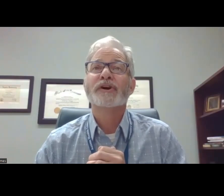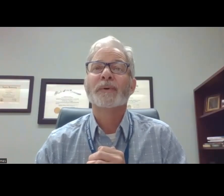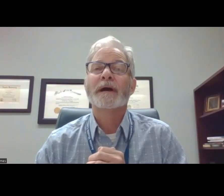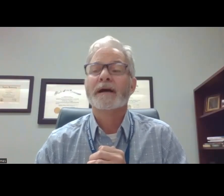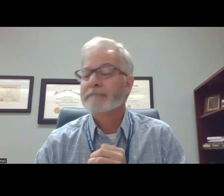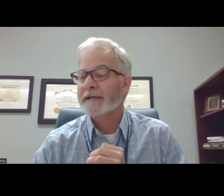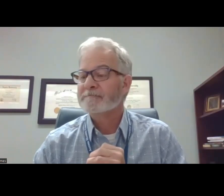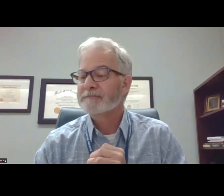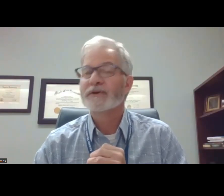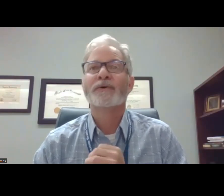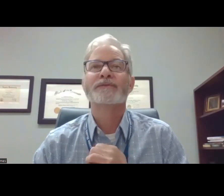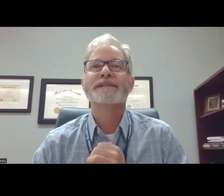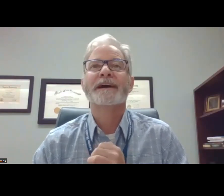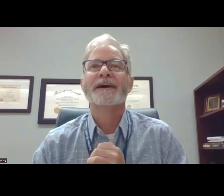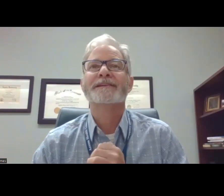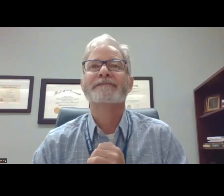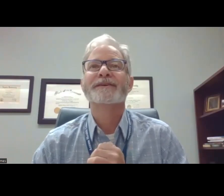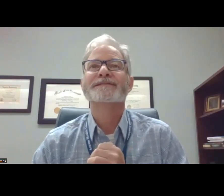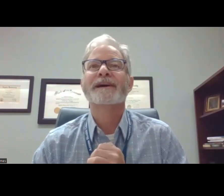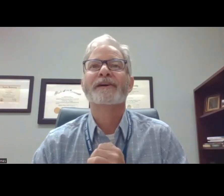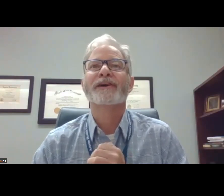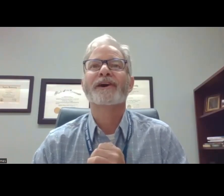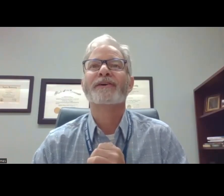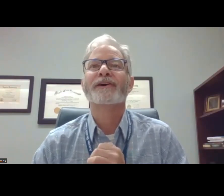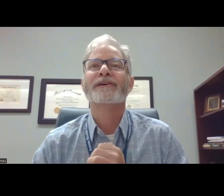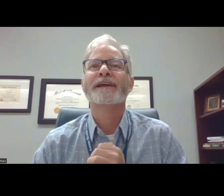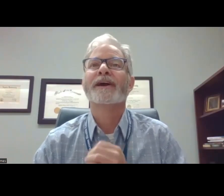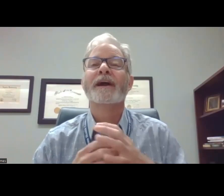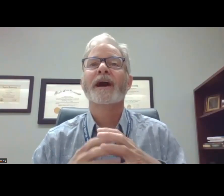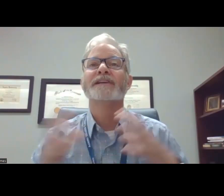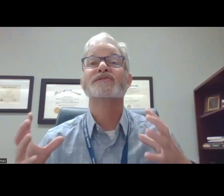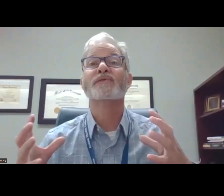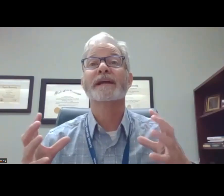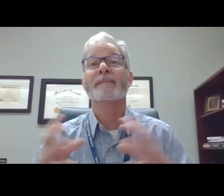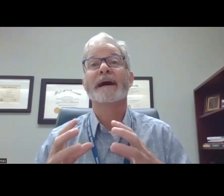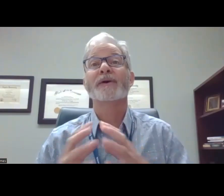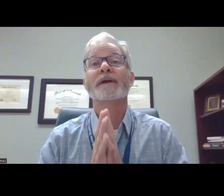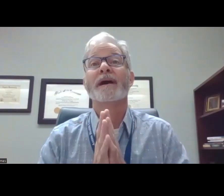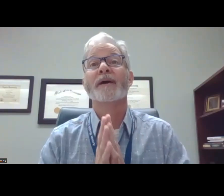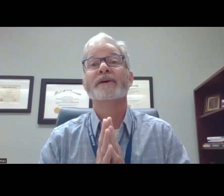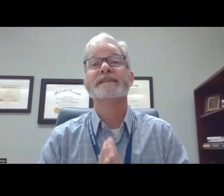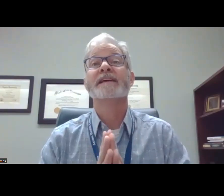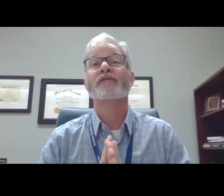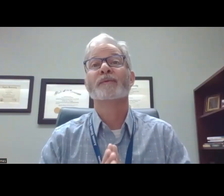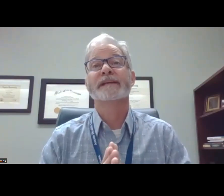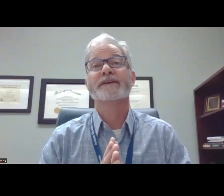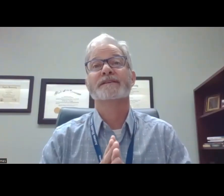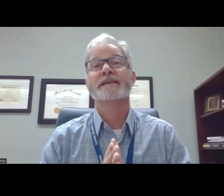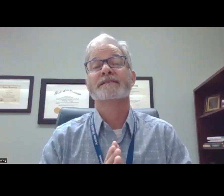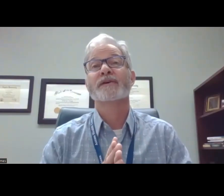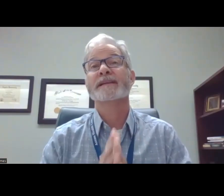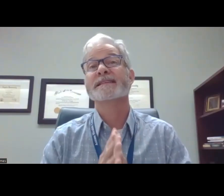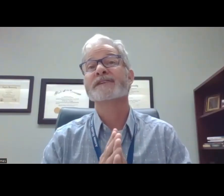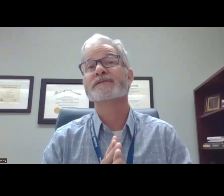And so I told the folks on the call earlier a story about those informal